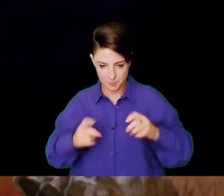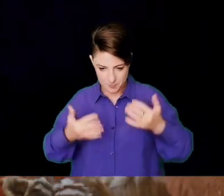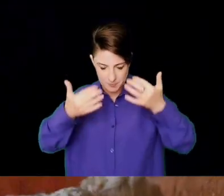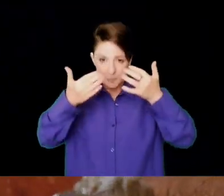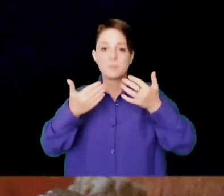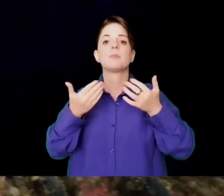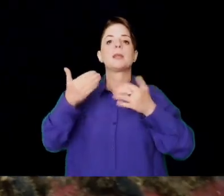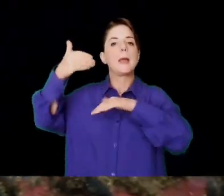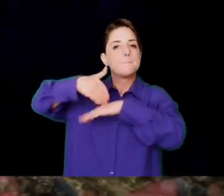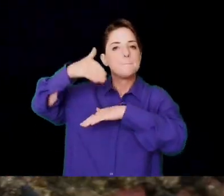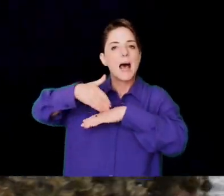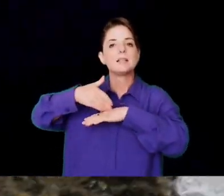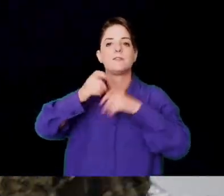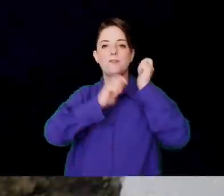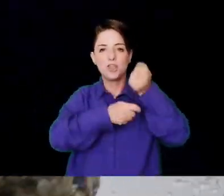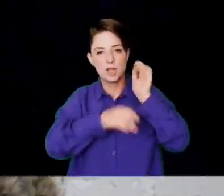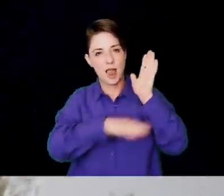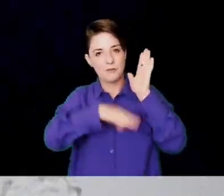fishing activity.